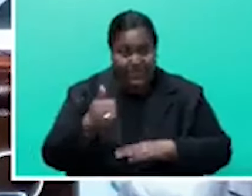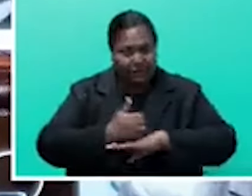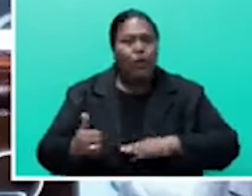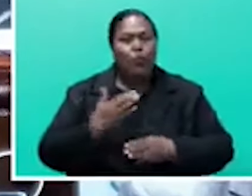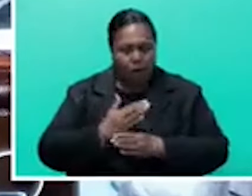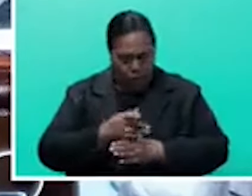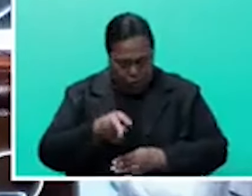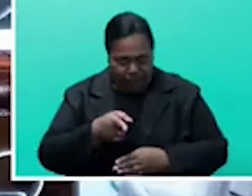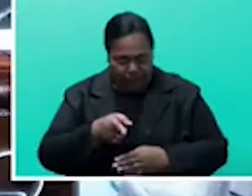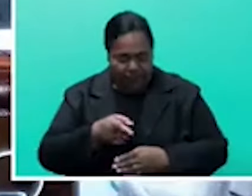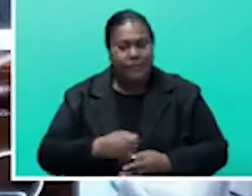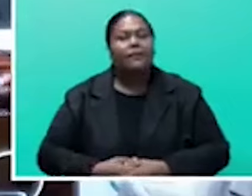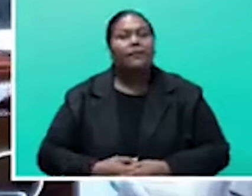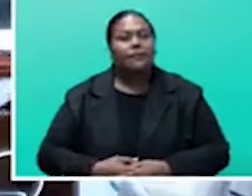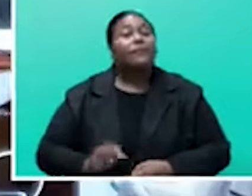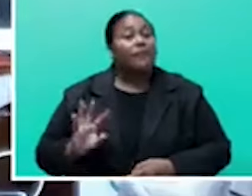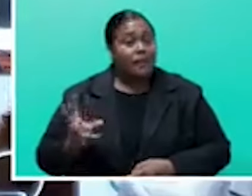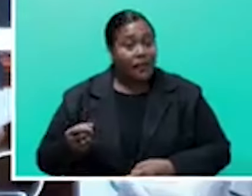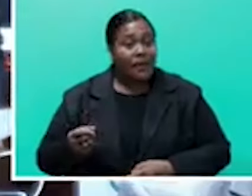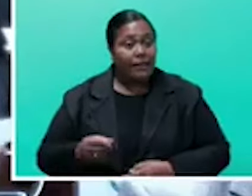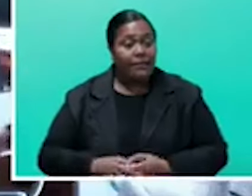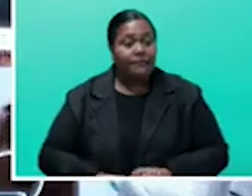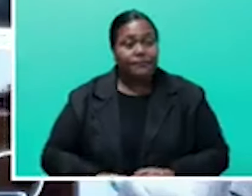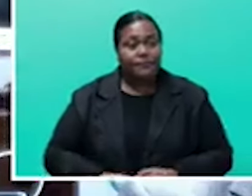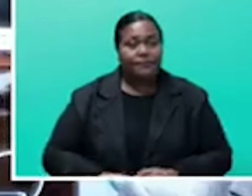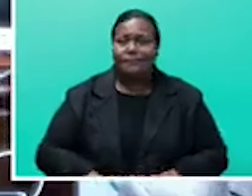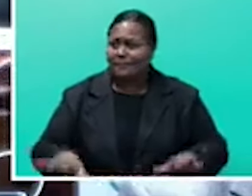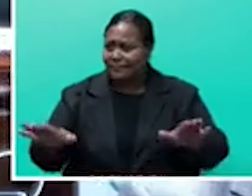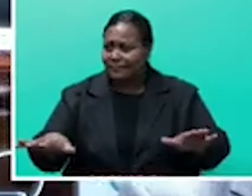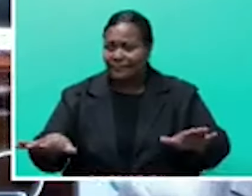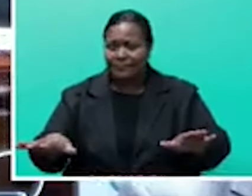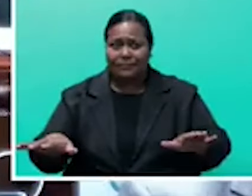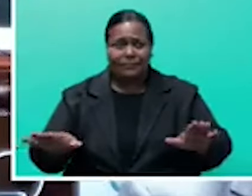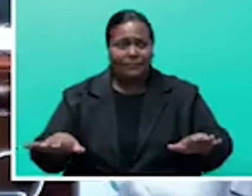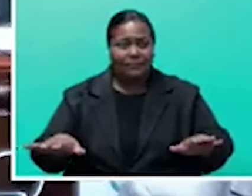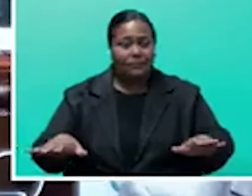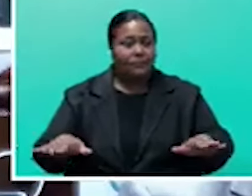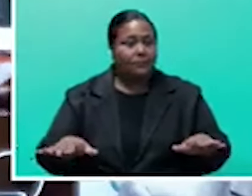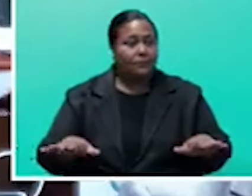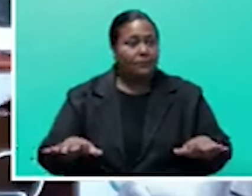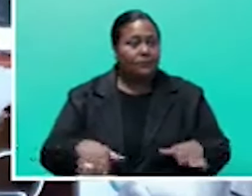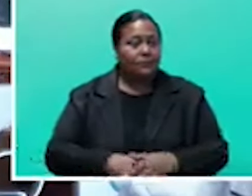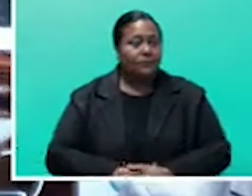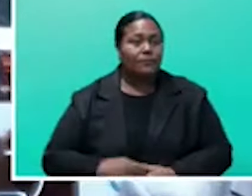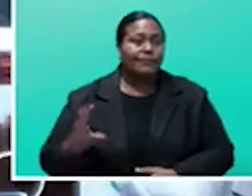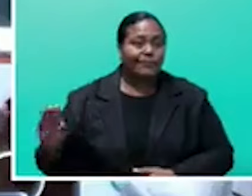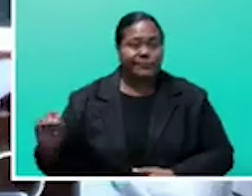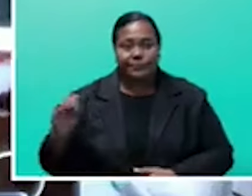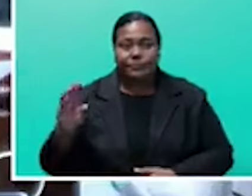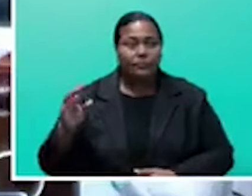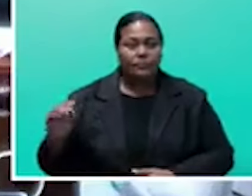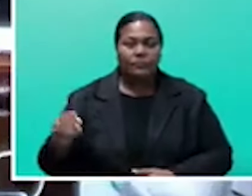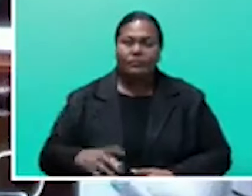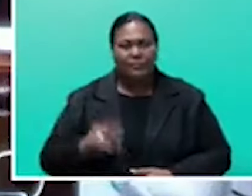it. They are. Order. Well, order. You can talk about the